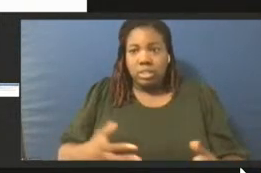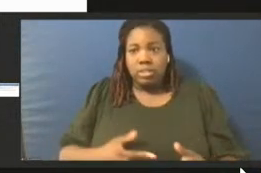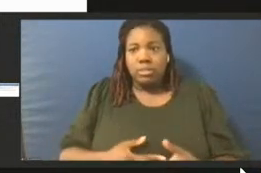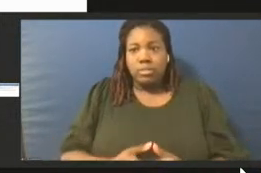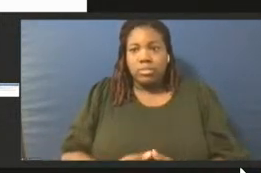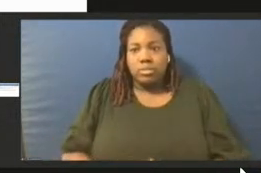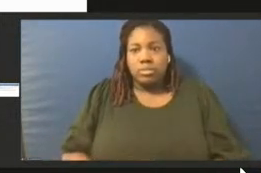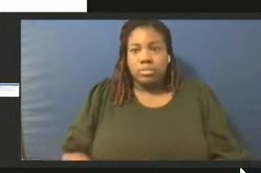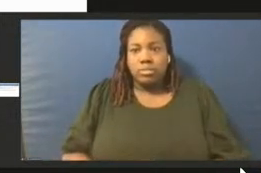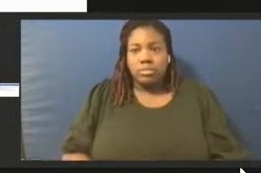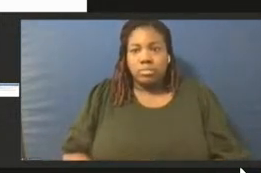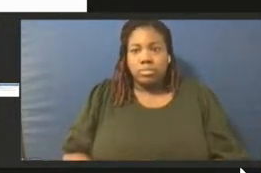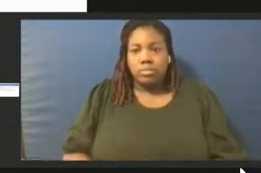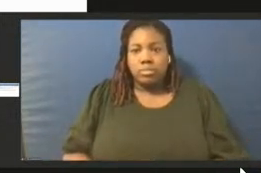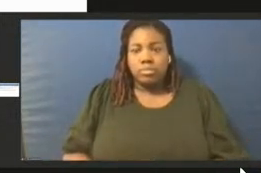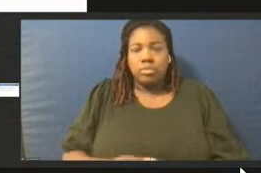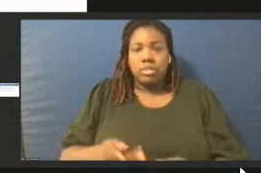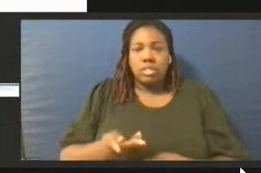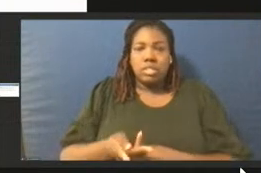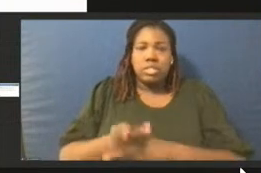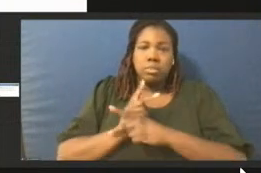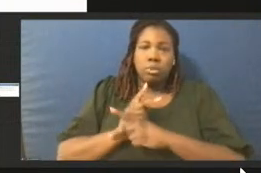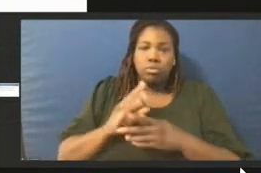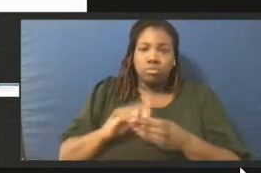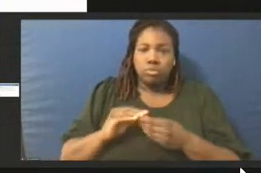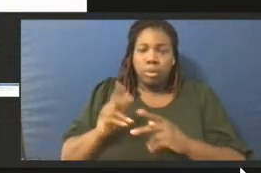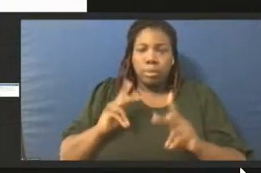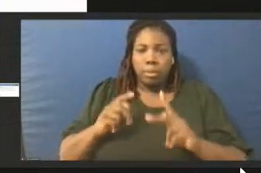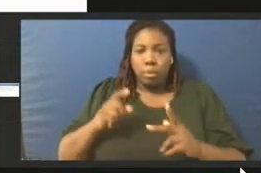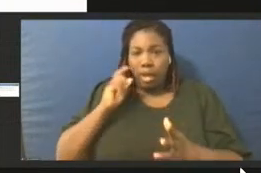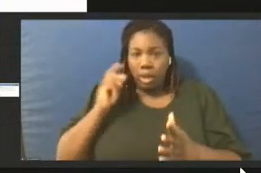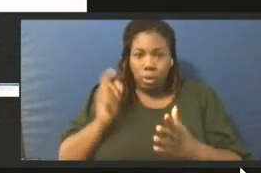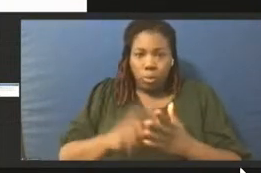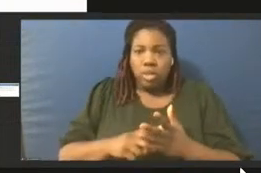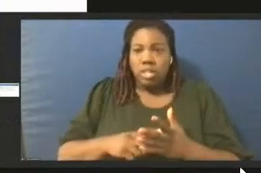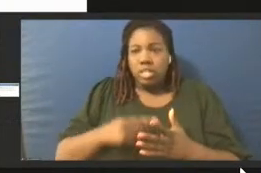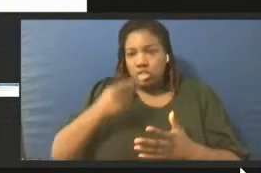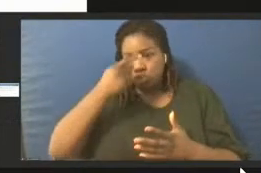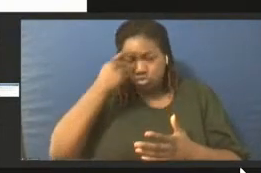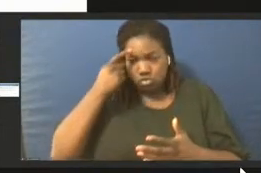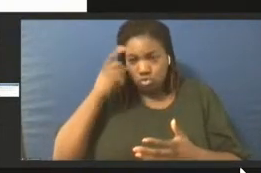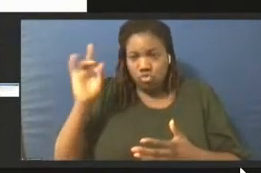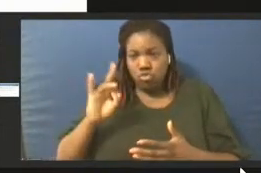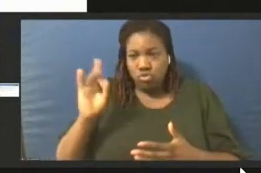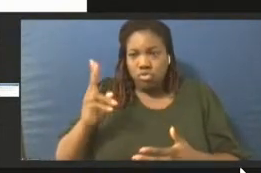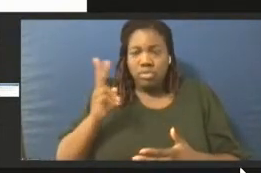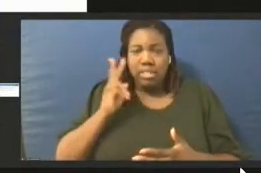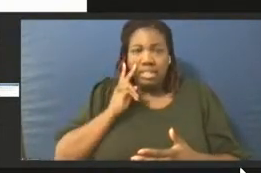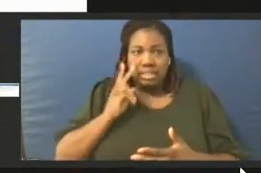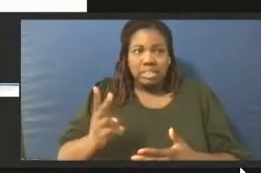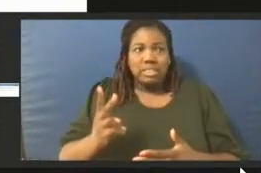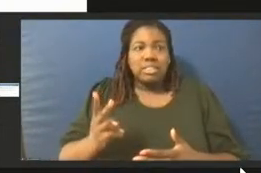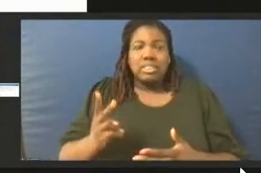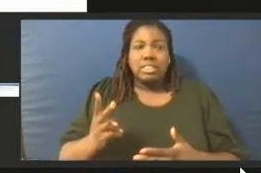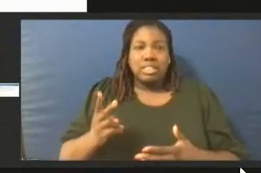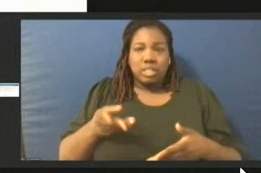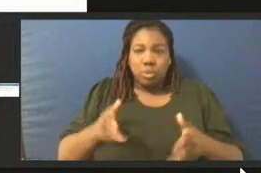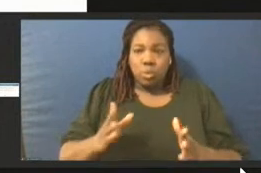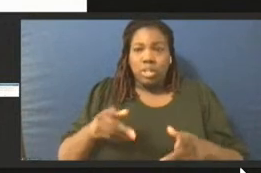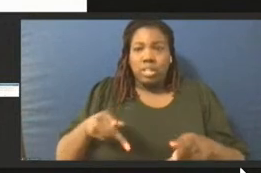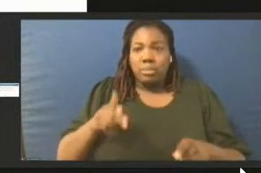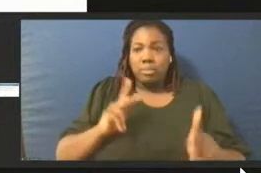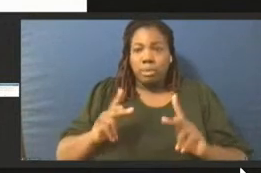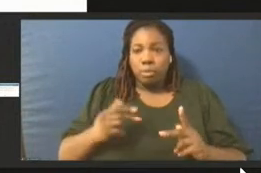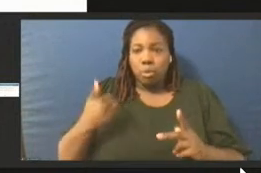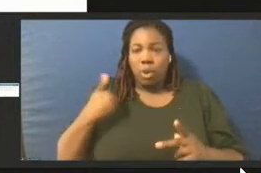To borrow a phrase of people who have witnessed tragedy and trauma, they've seen the elephant and suffered in ways that only allow them to talk to people who've had